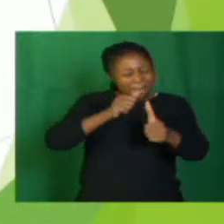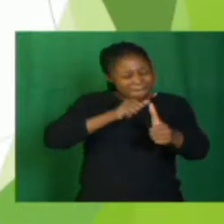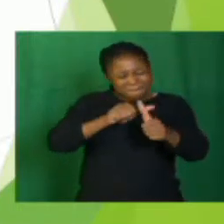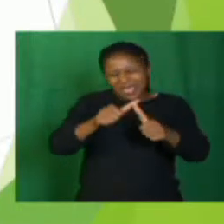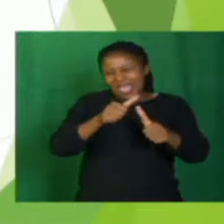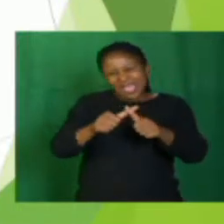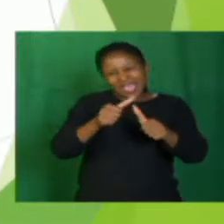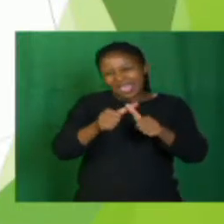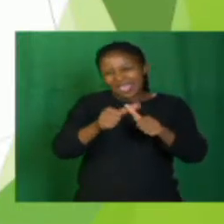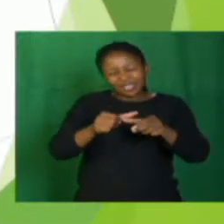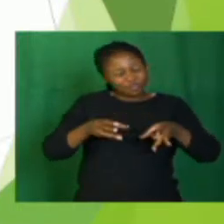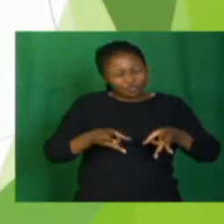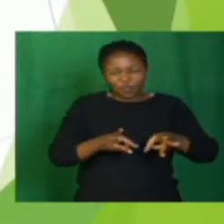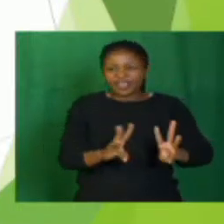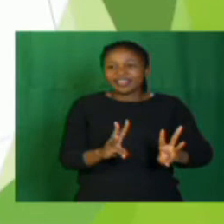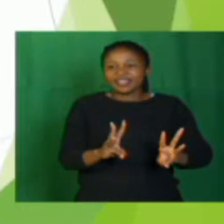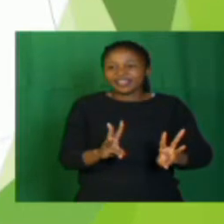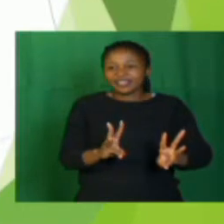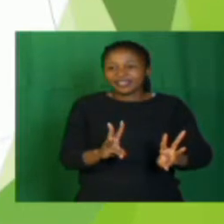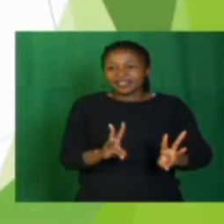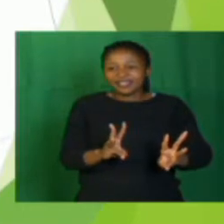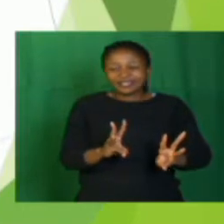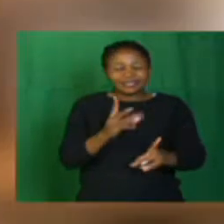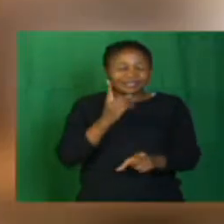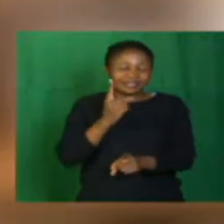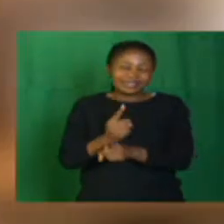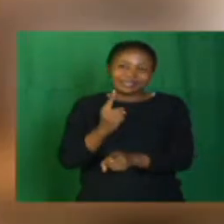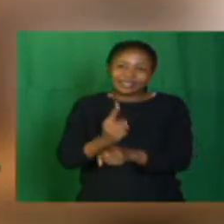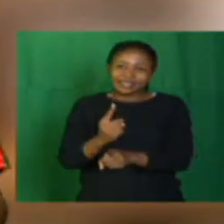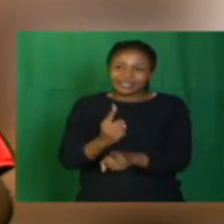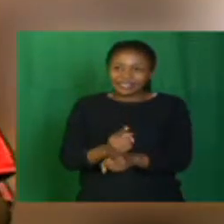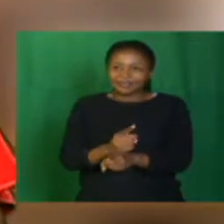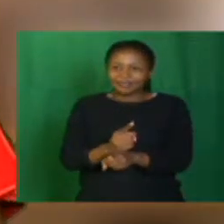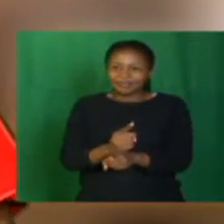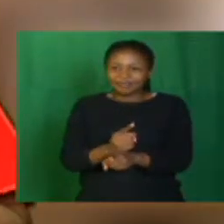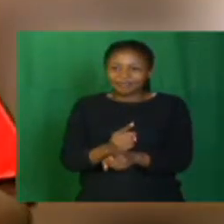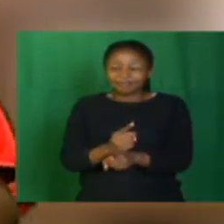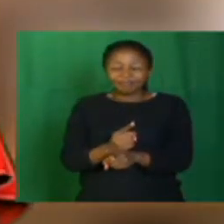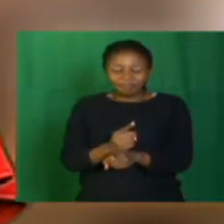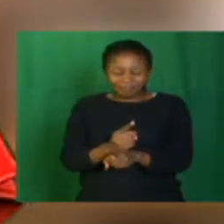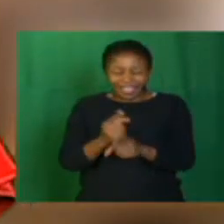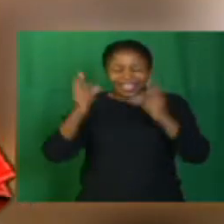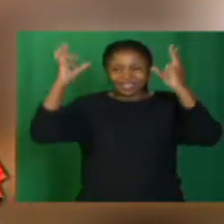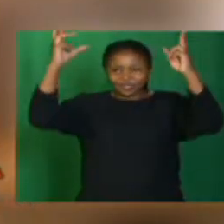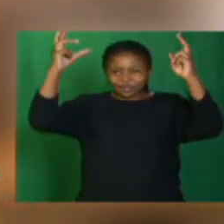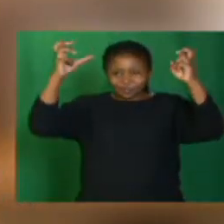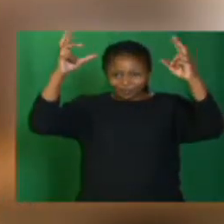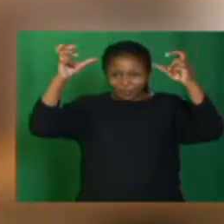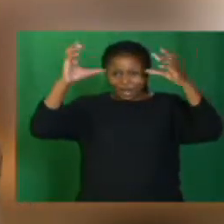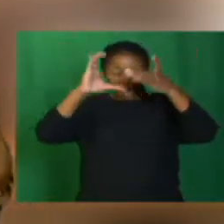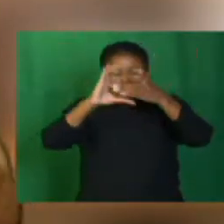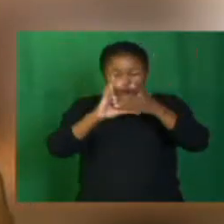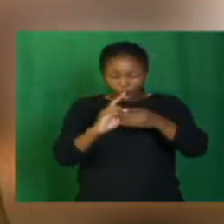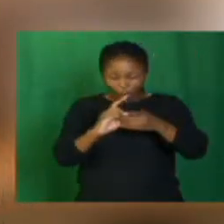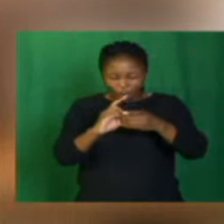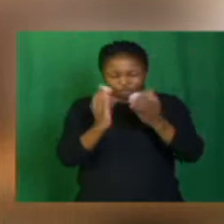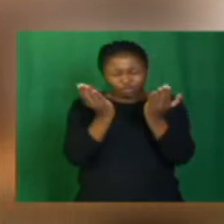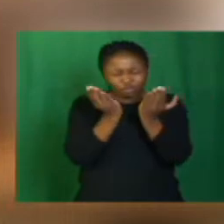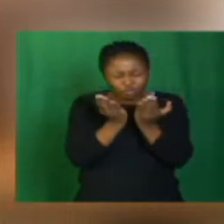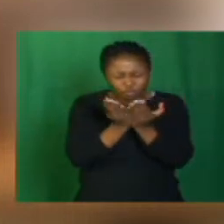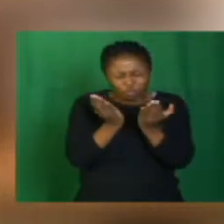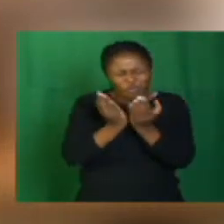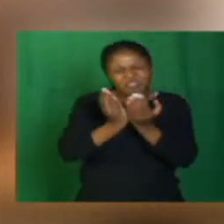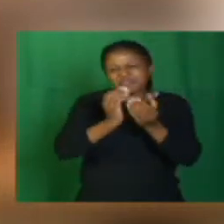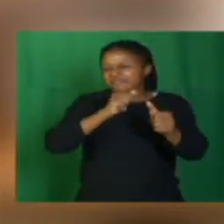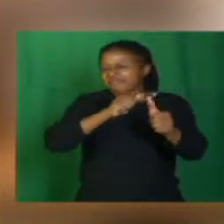Discuss. Homeschooling is the best learning system. Discuss. That is just a what?